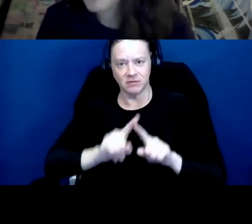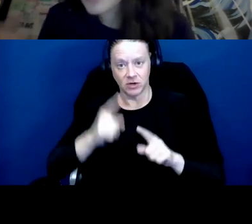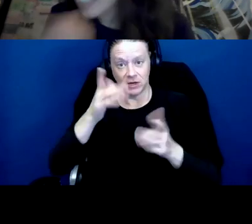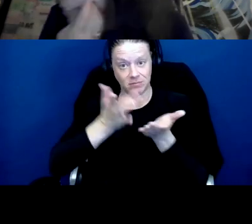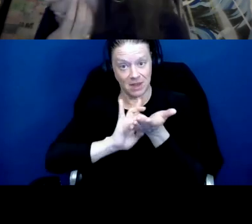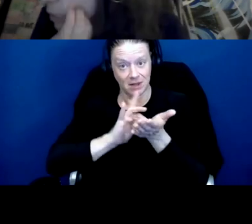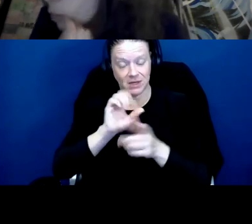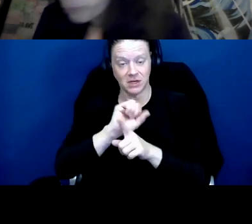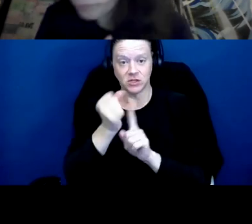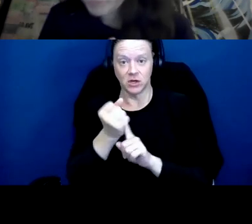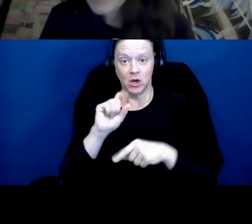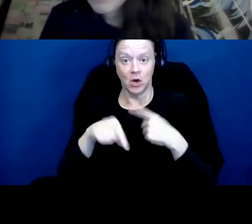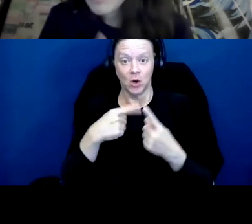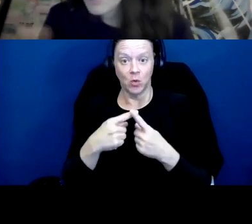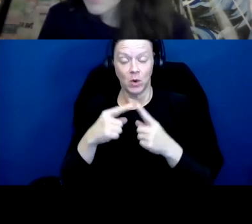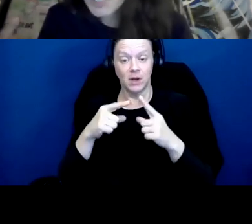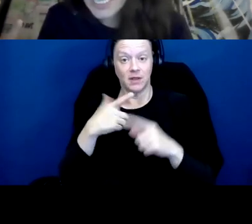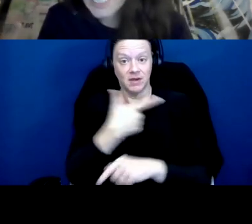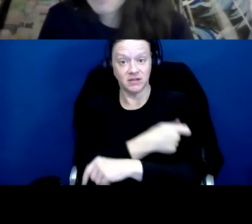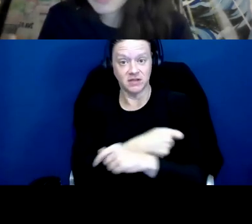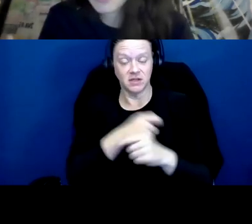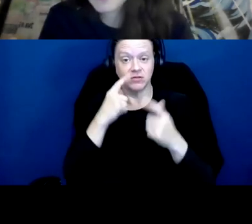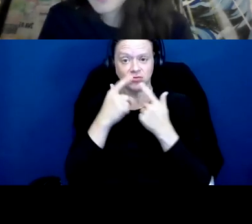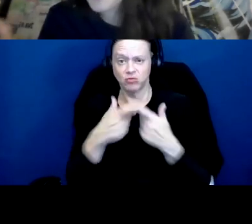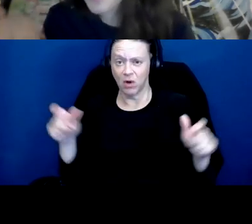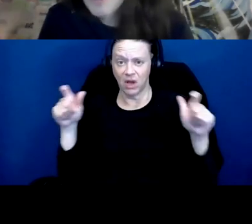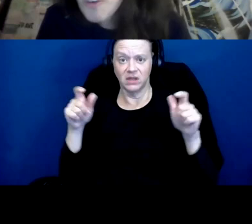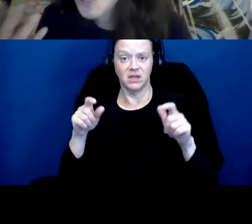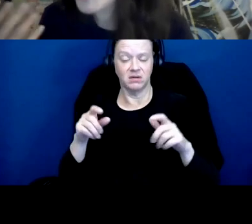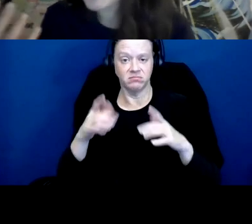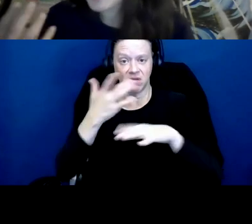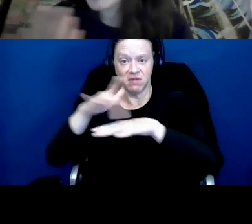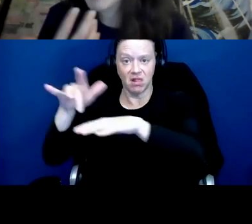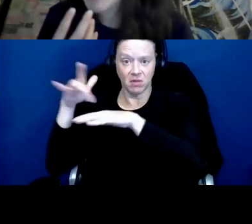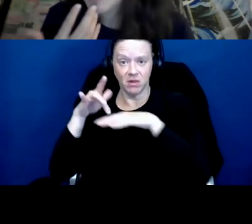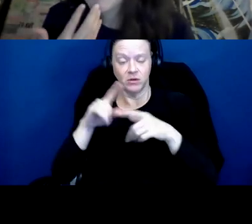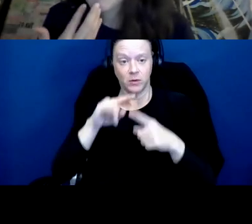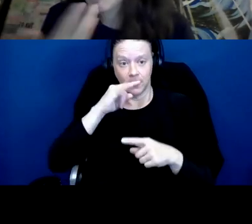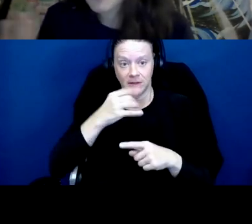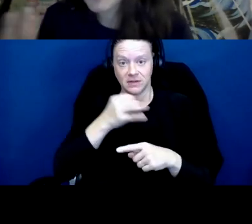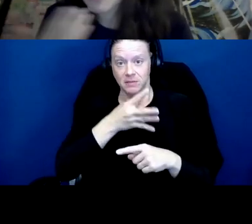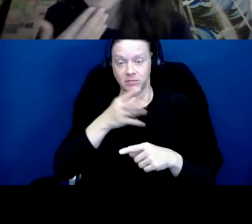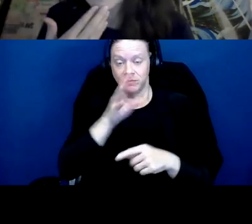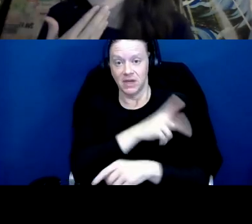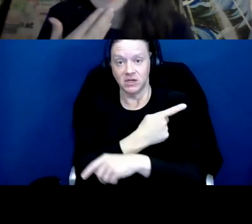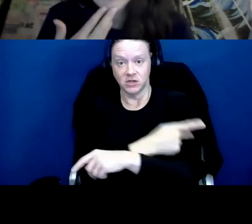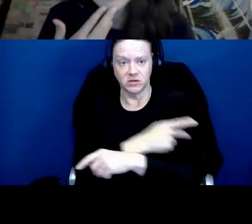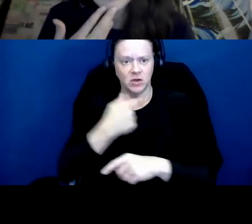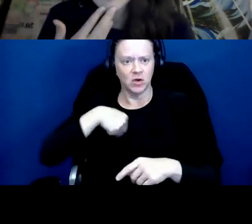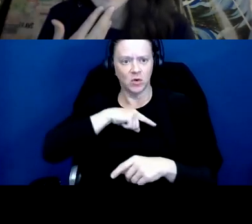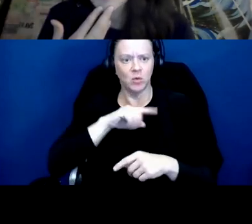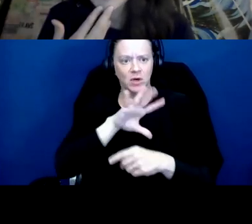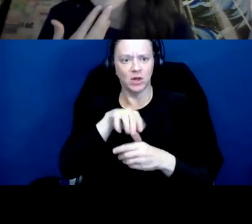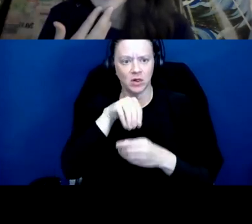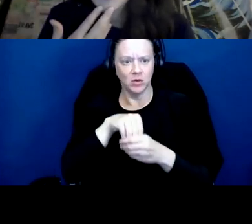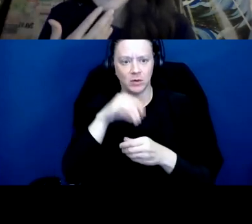is widely available to kids and patients, then of course we include kids with pre-existing medical